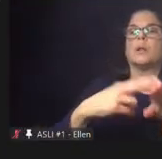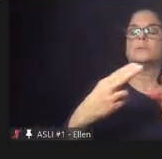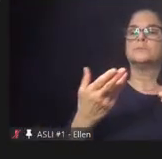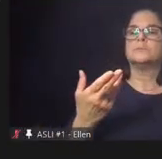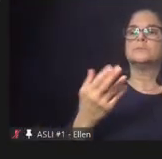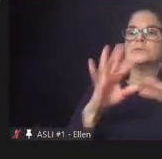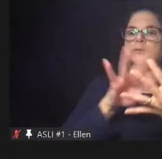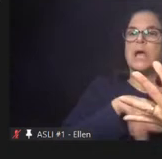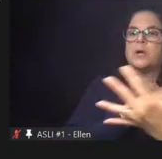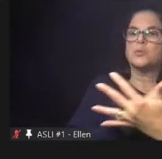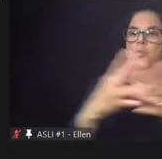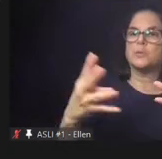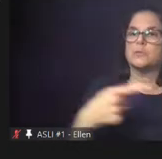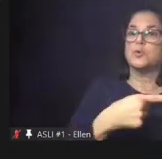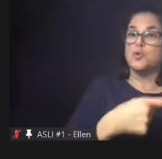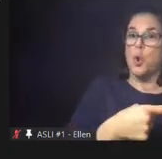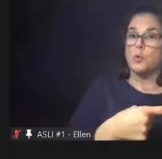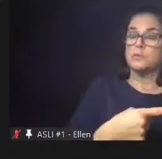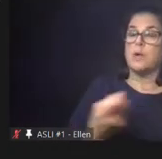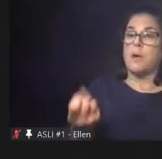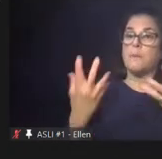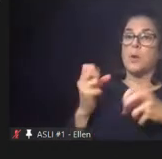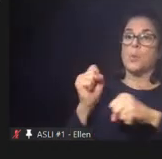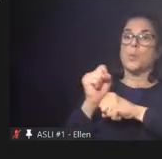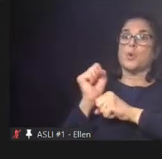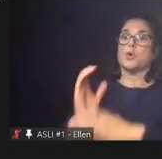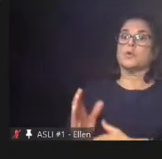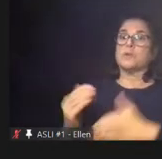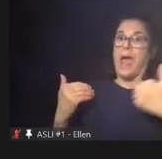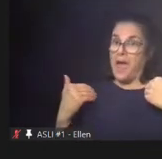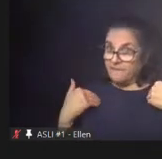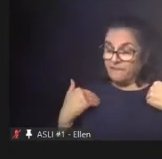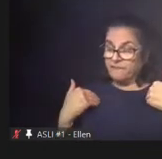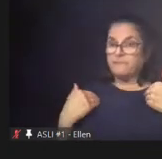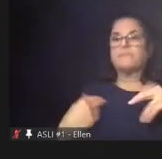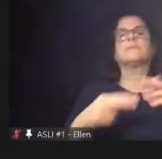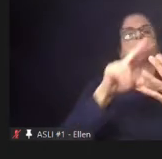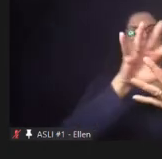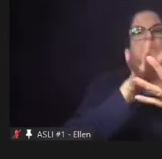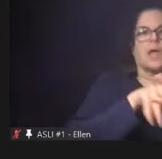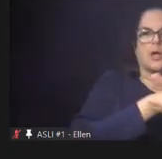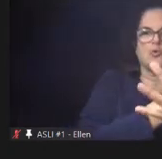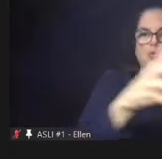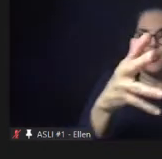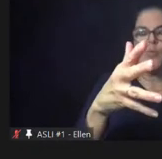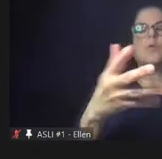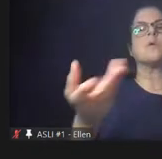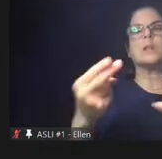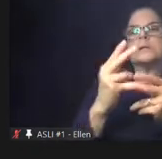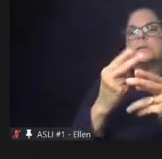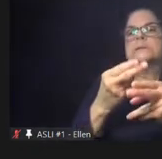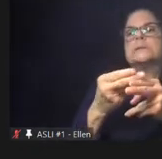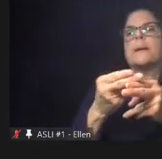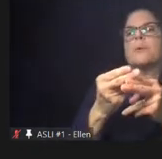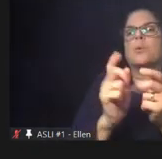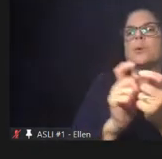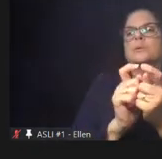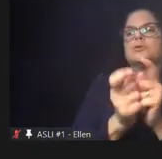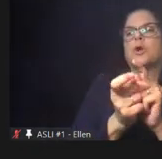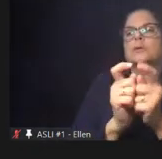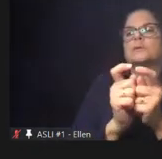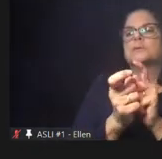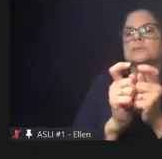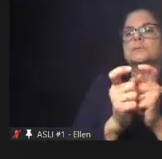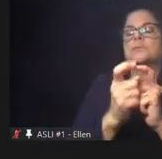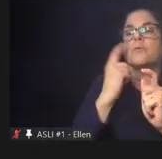service based on our current workforce levels. This rail schedule optimization is a temporary adjustment that will address